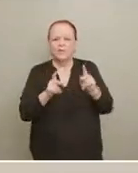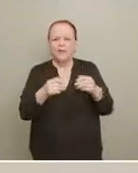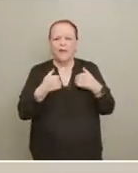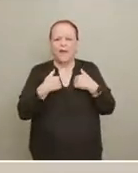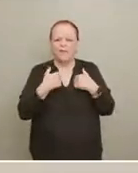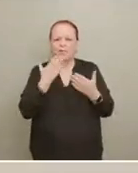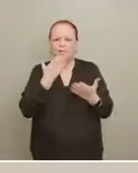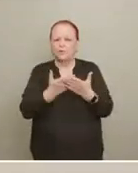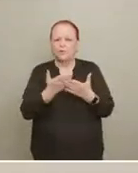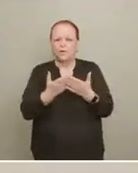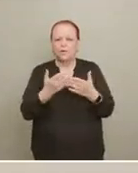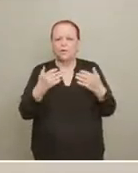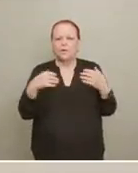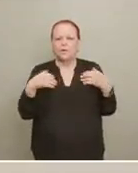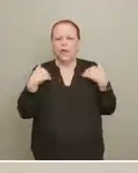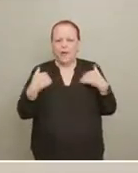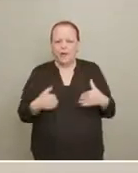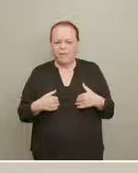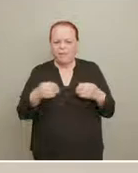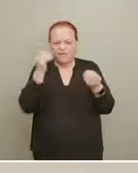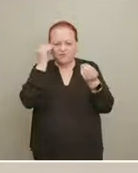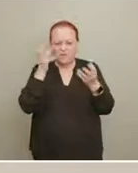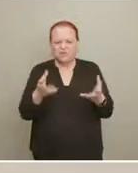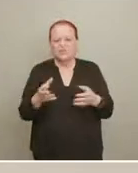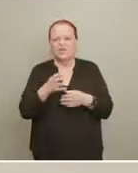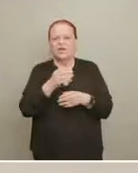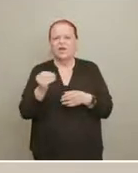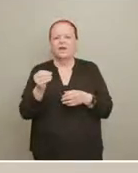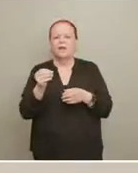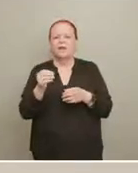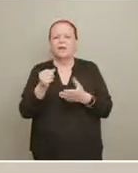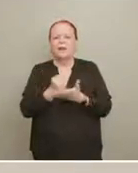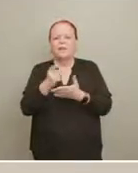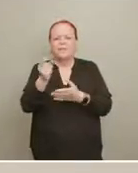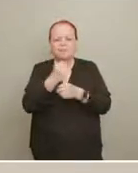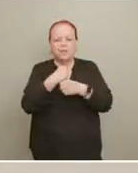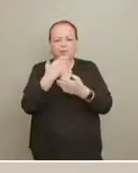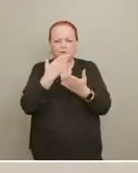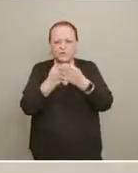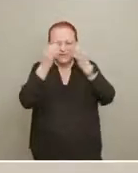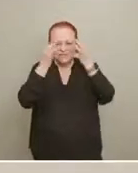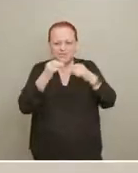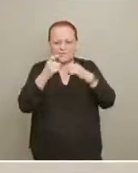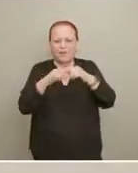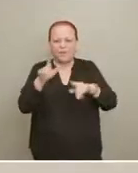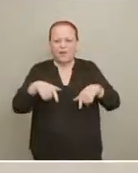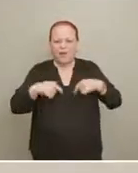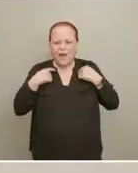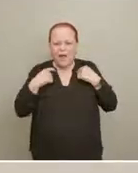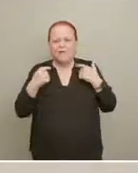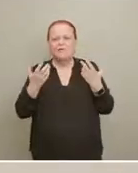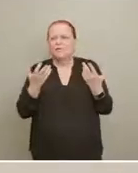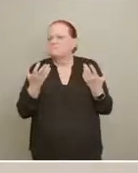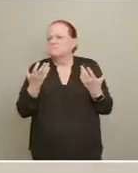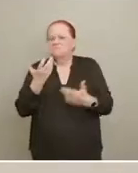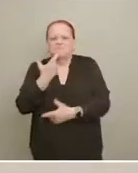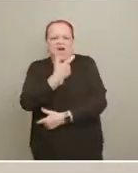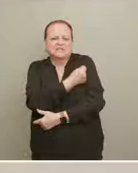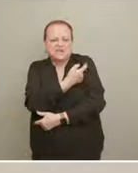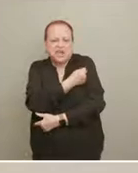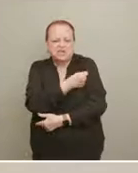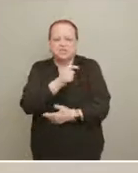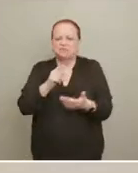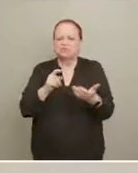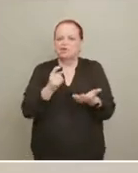health information so that they could make decisions about their lives, and whether that be vaccinations, treatment for